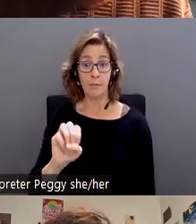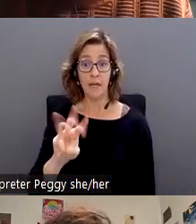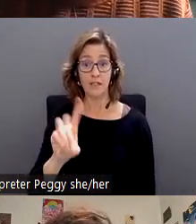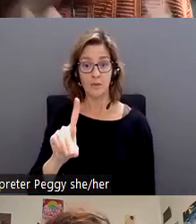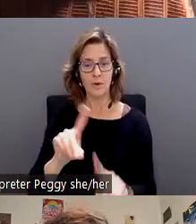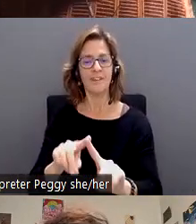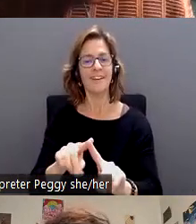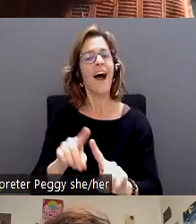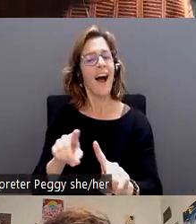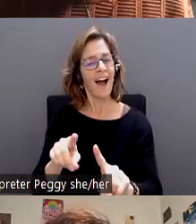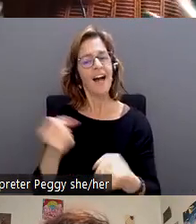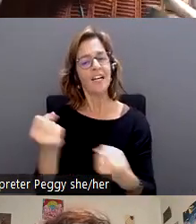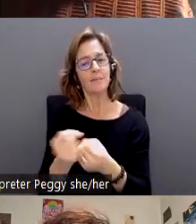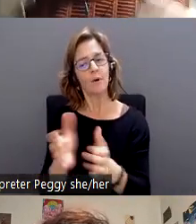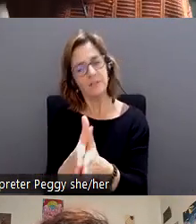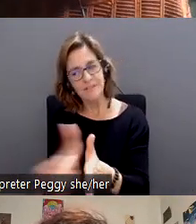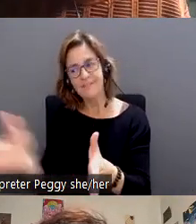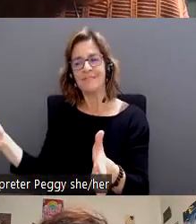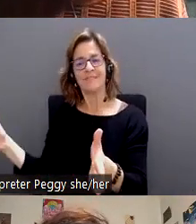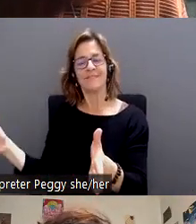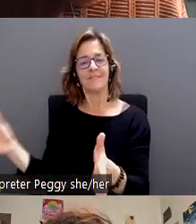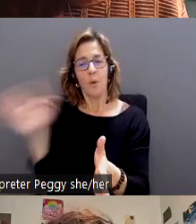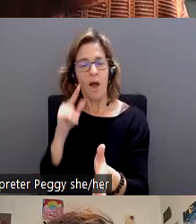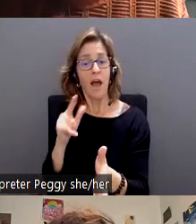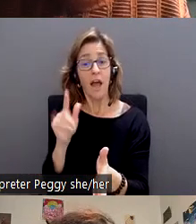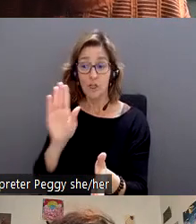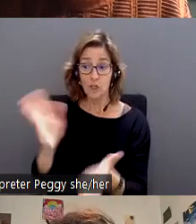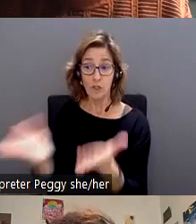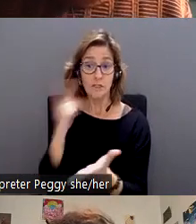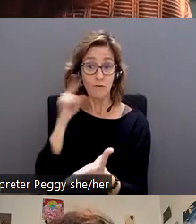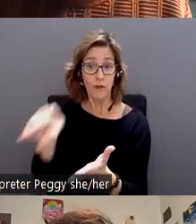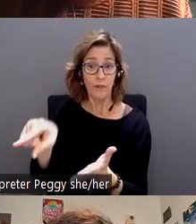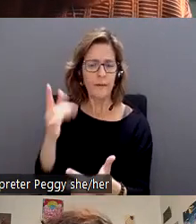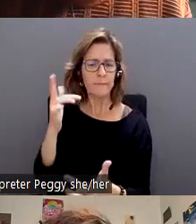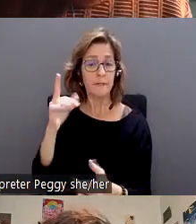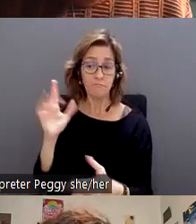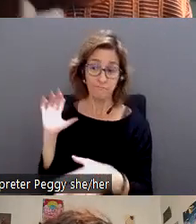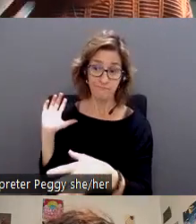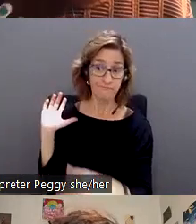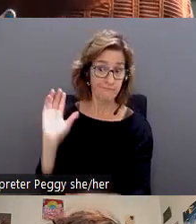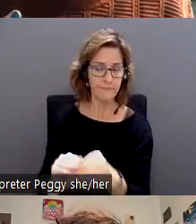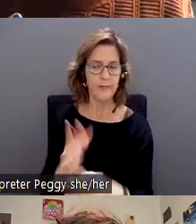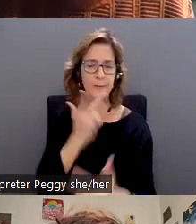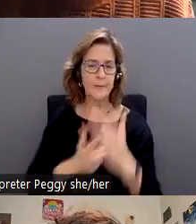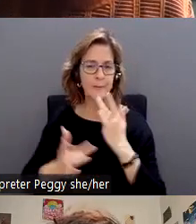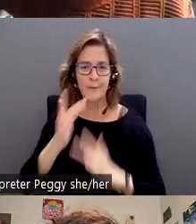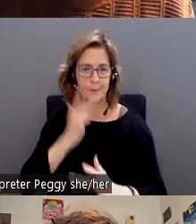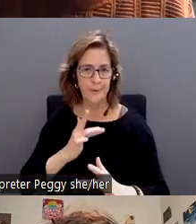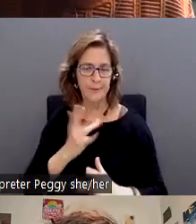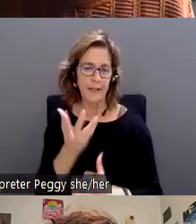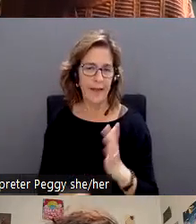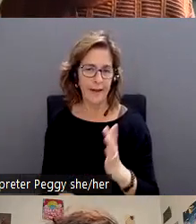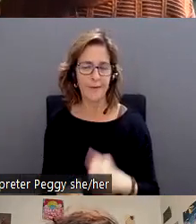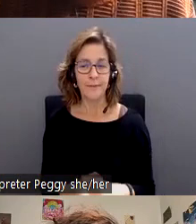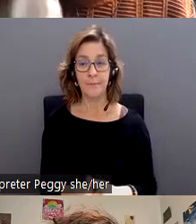other larger population that gets underserved traditionally. Another point that we always affirm